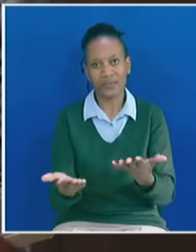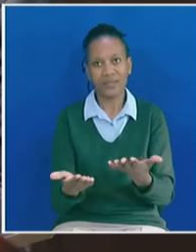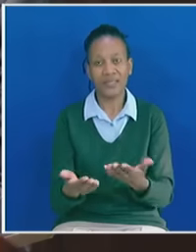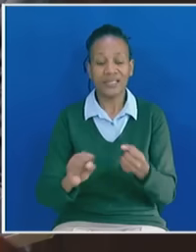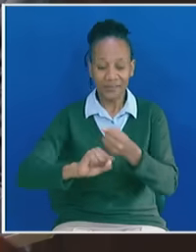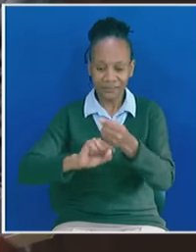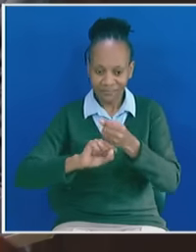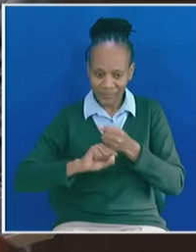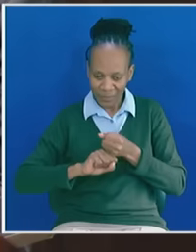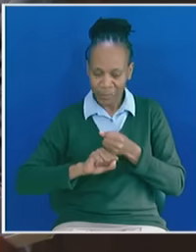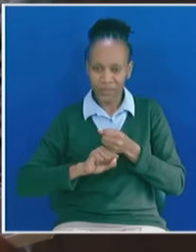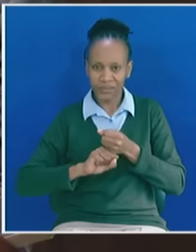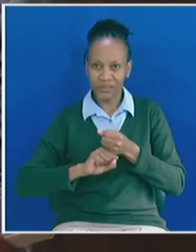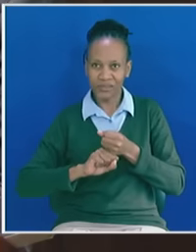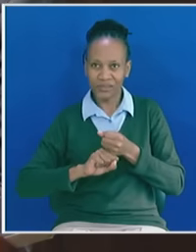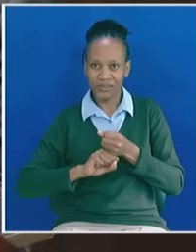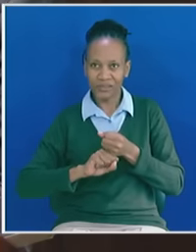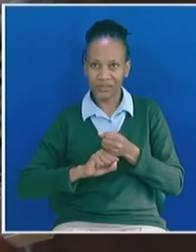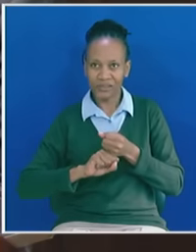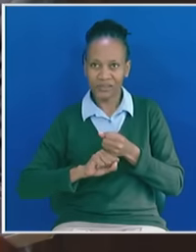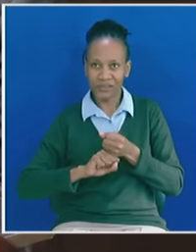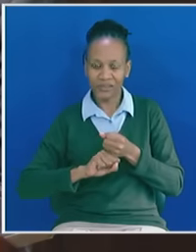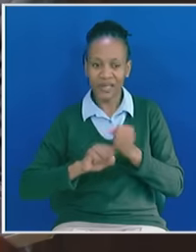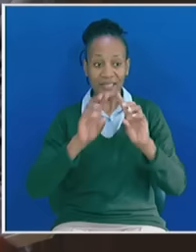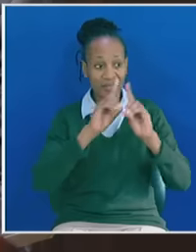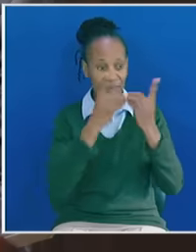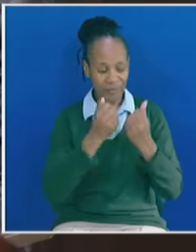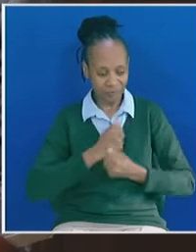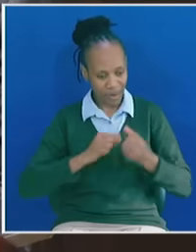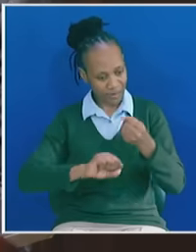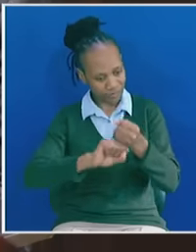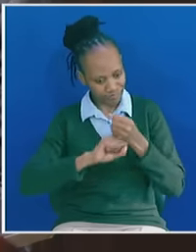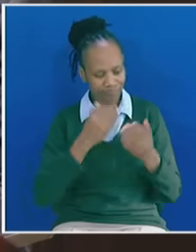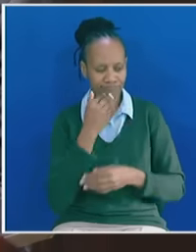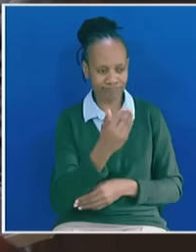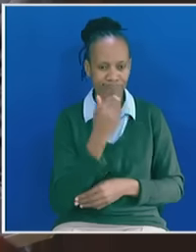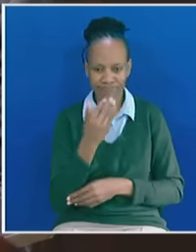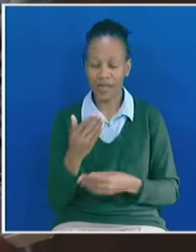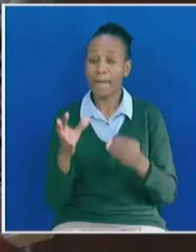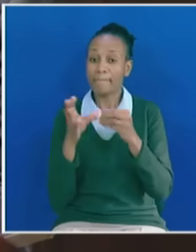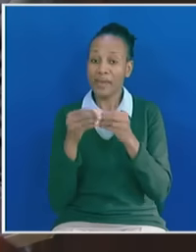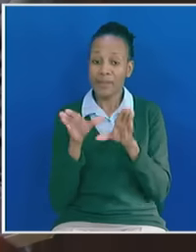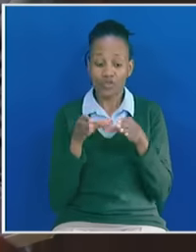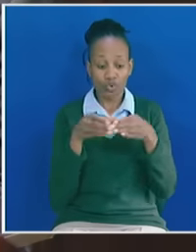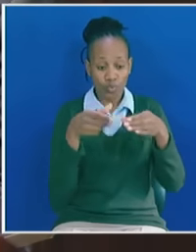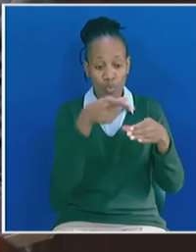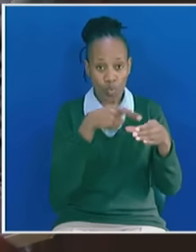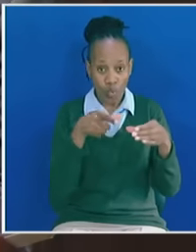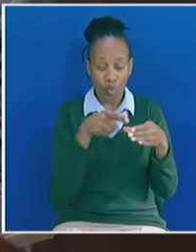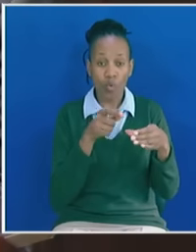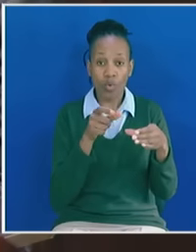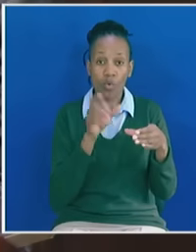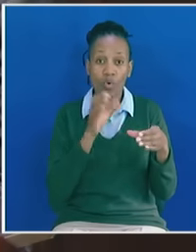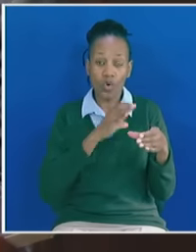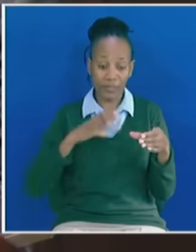support provided to us as a ministry and a department. I would like to thank the members of the Joint Standing Committee